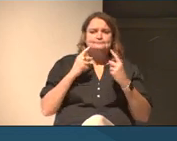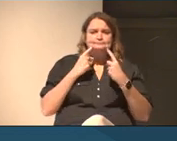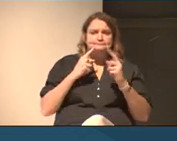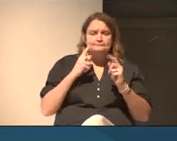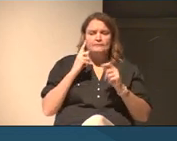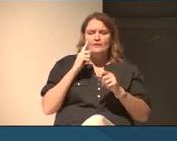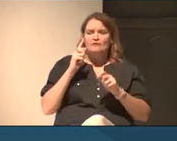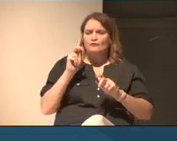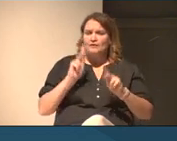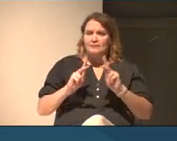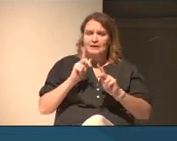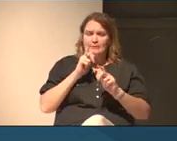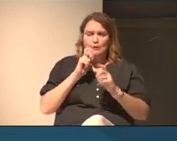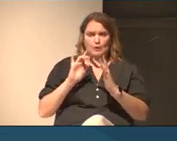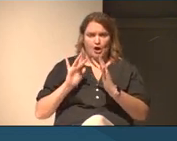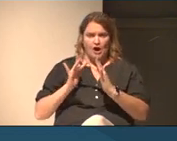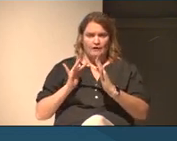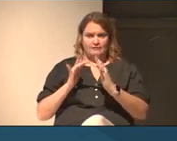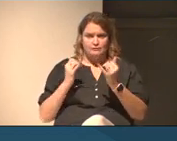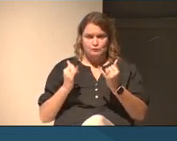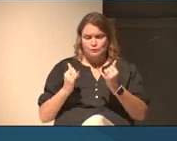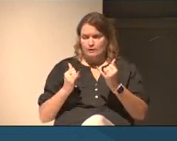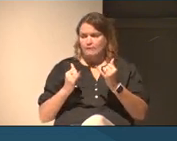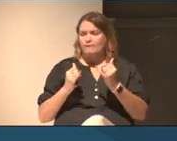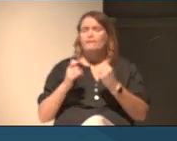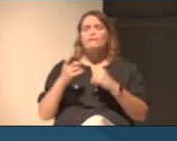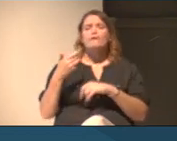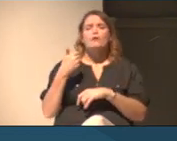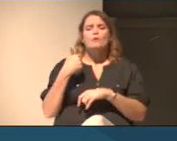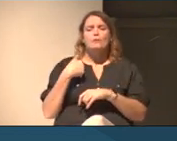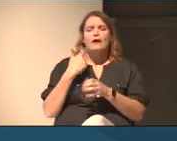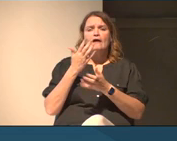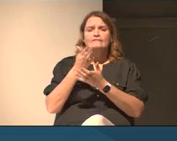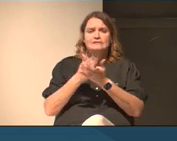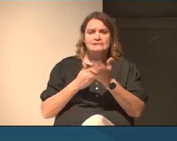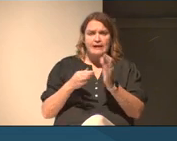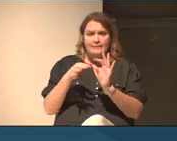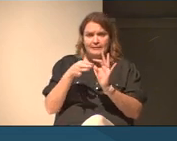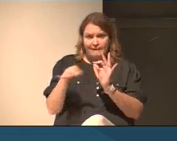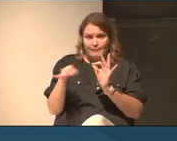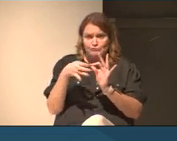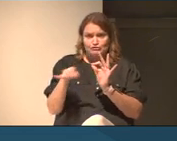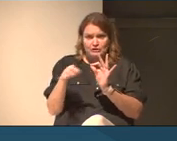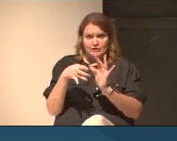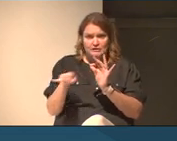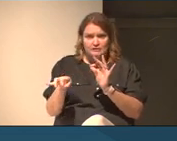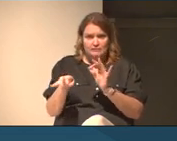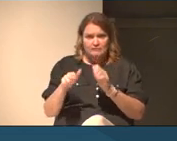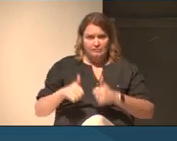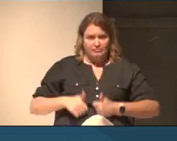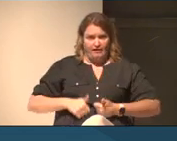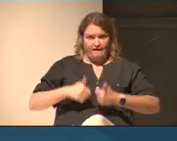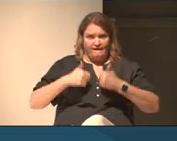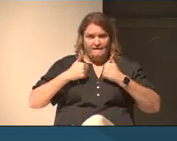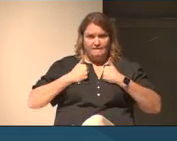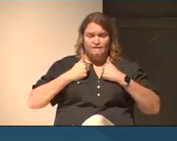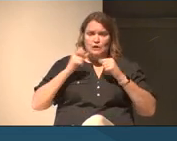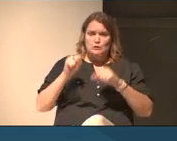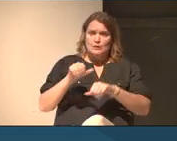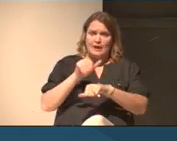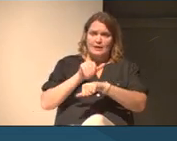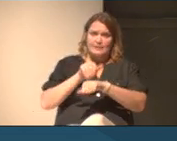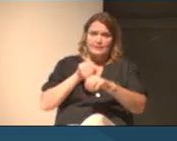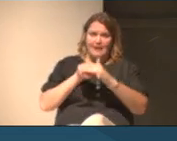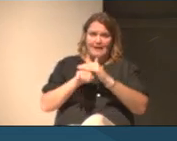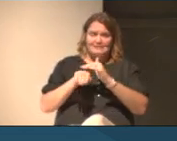that are tuned in online today. There is some closed captioning that's happening live. You can access that by hitting the